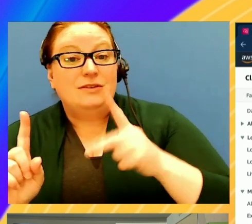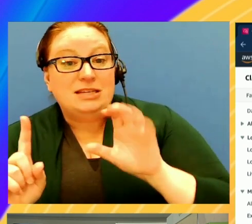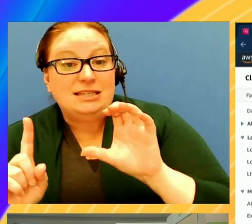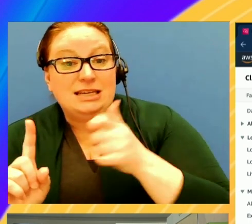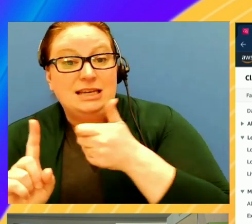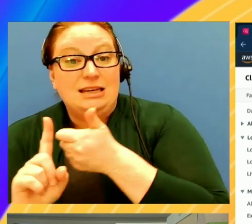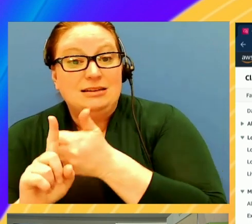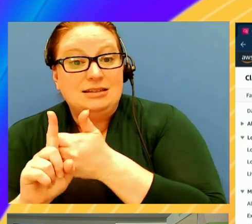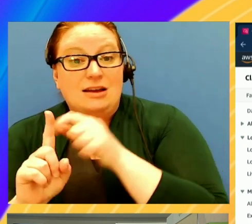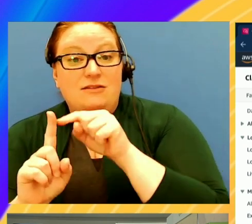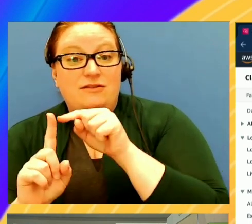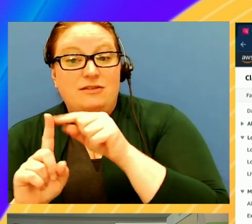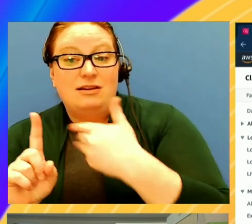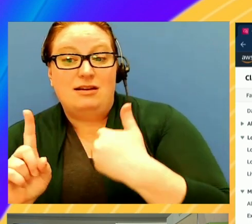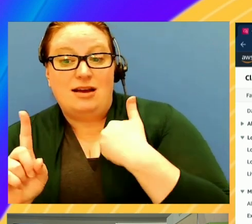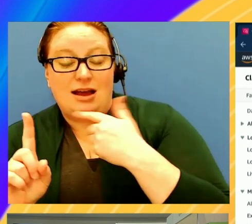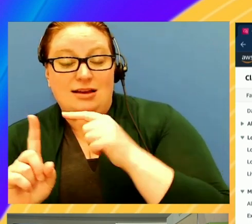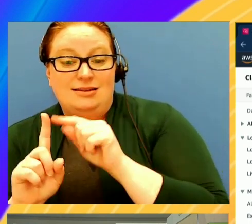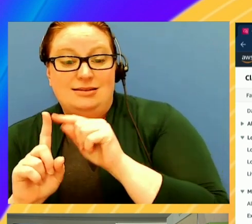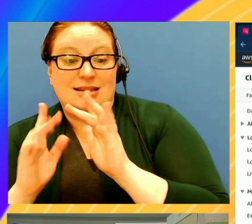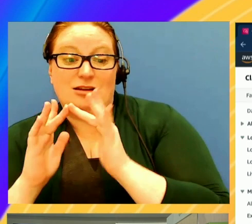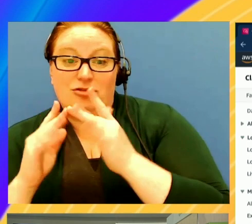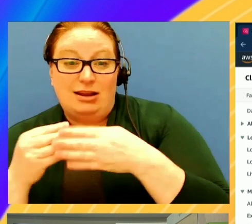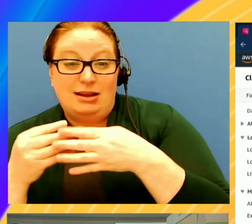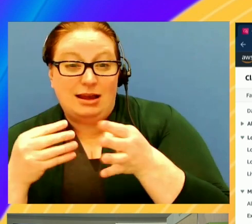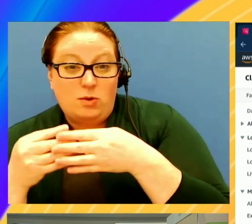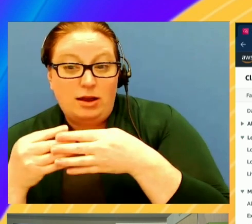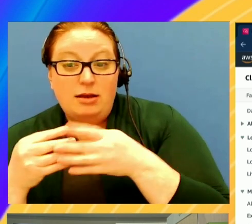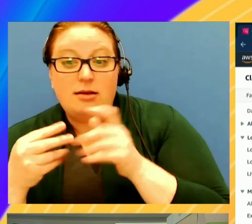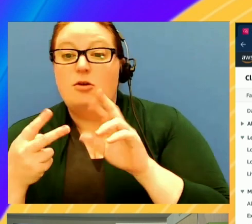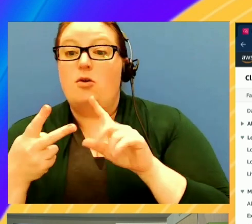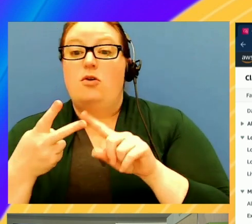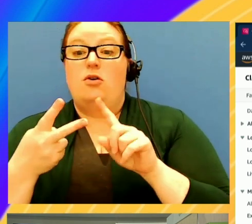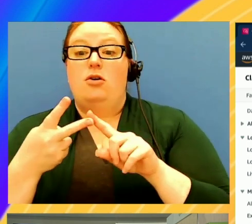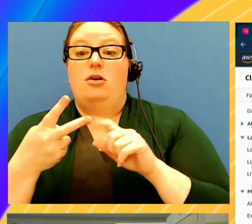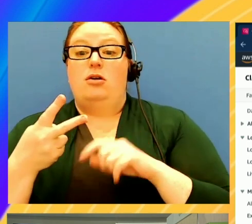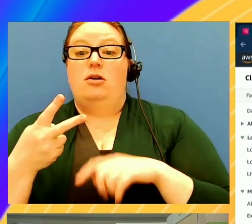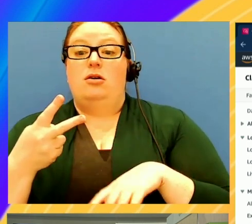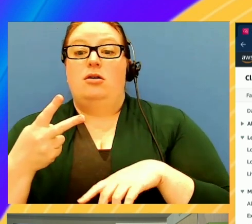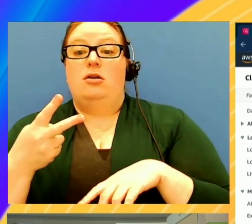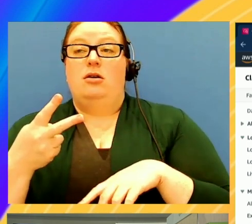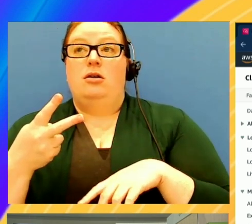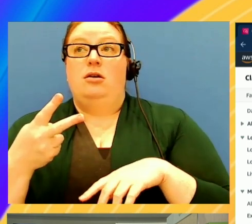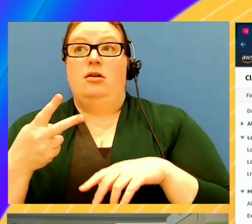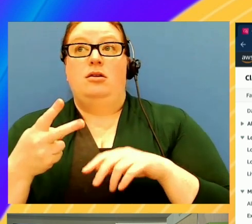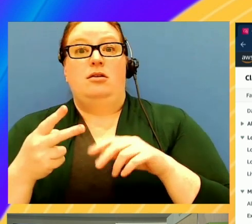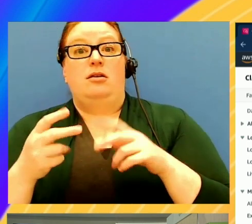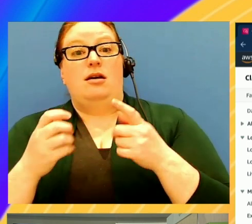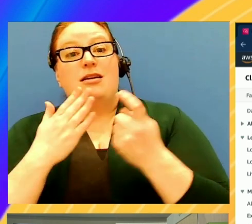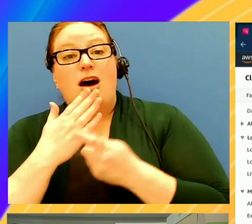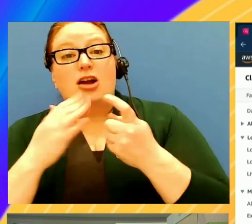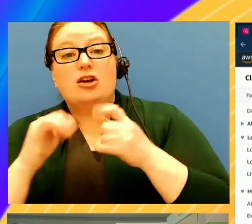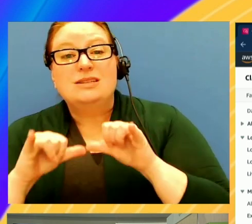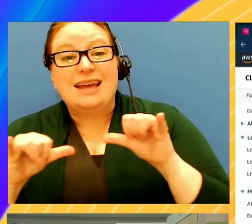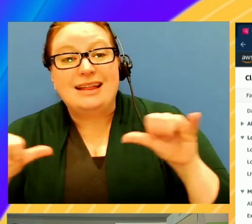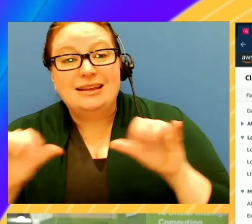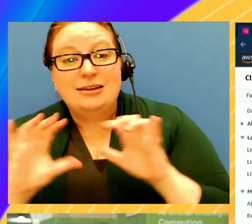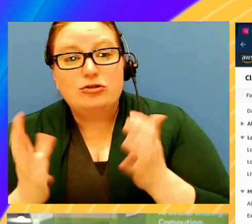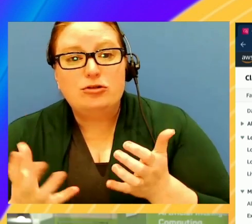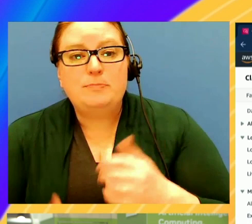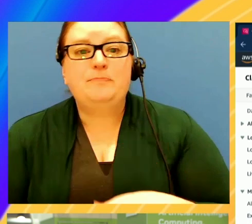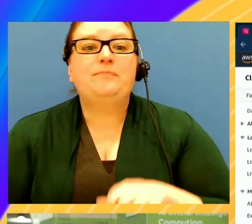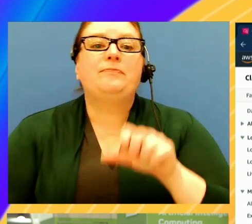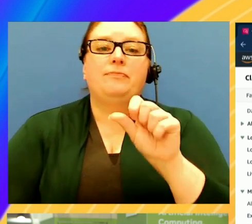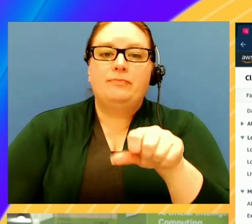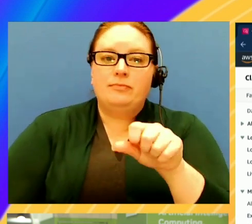the internet gateway, or do you to like an auto scaling group? Yes, while you create an